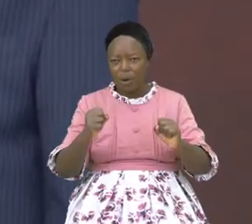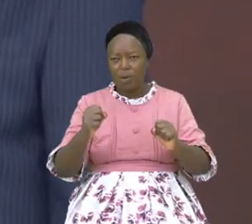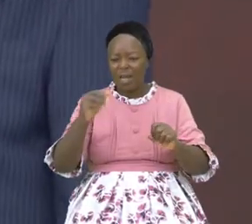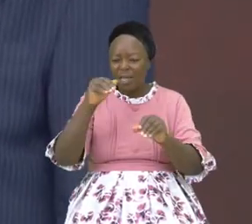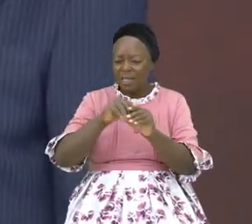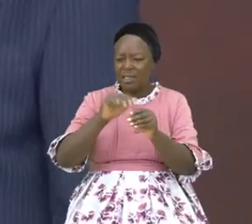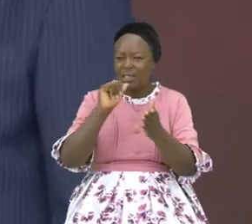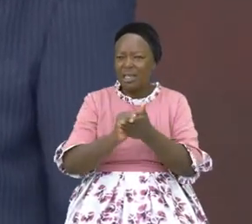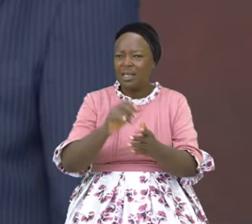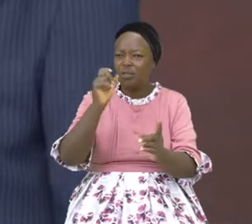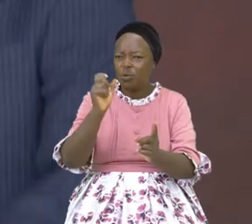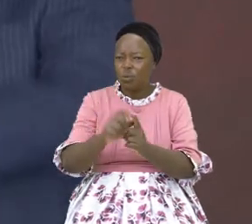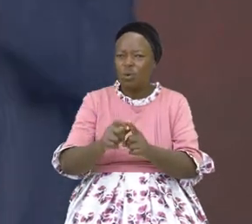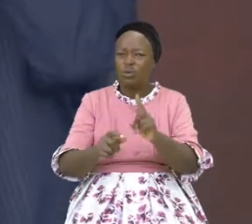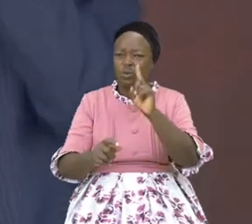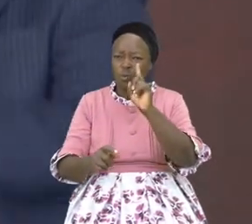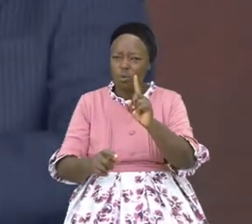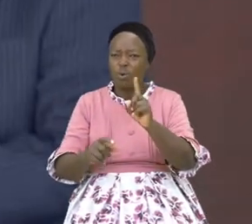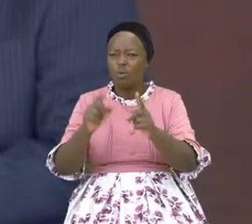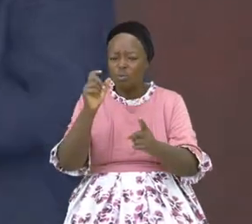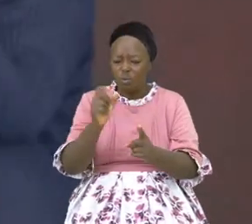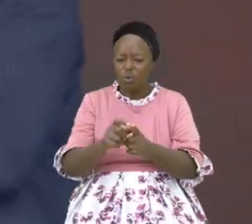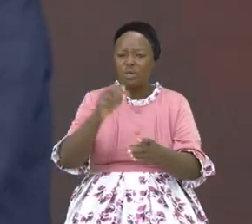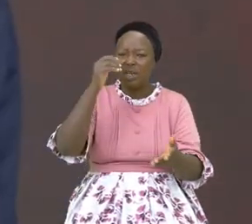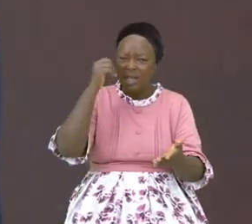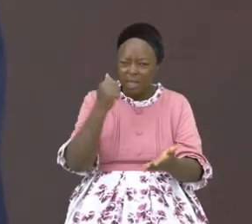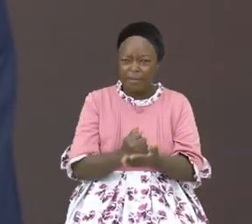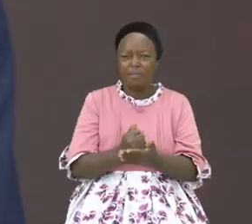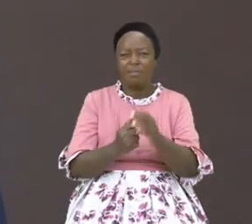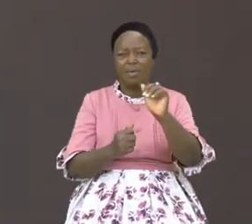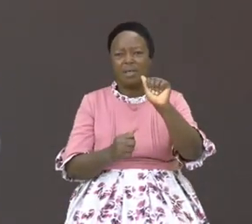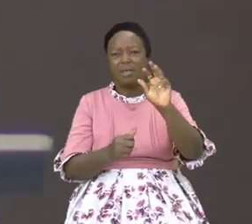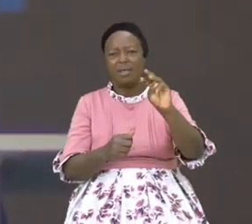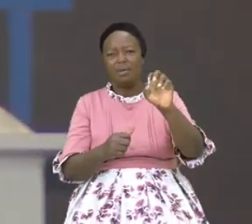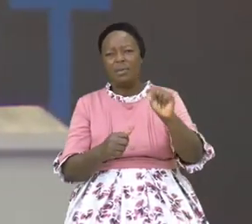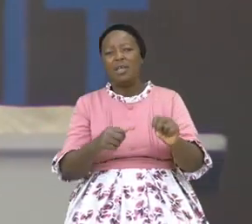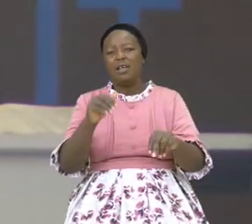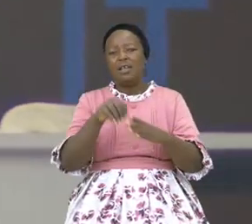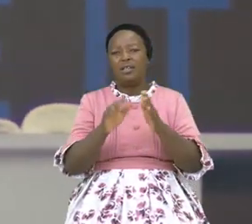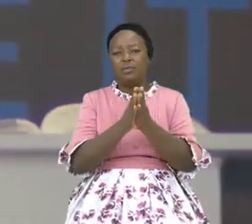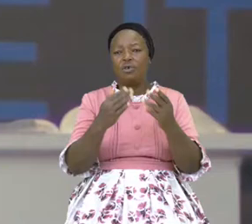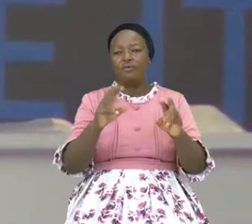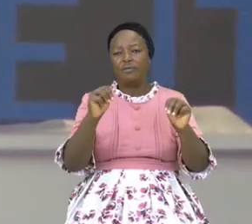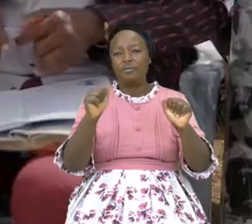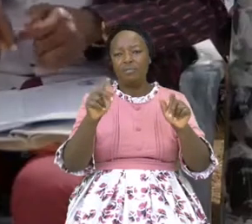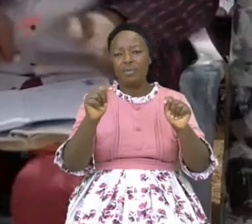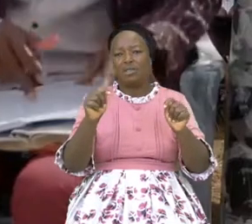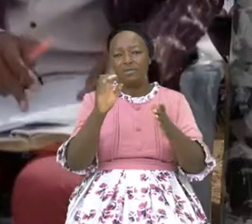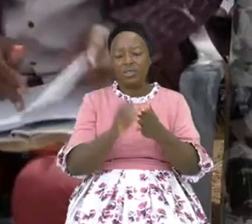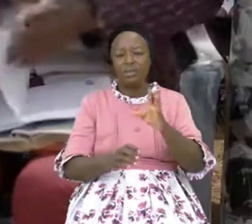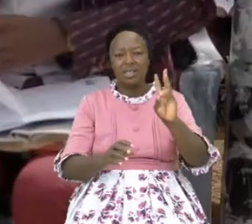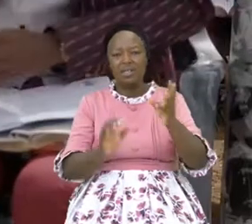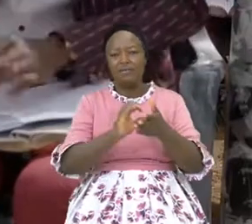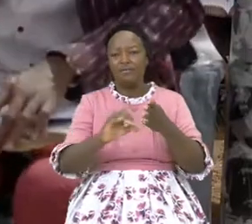that one word, amen? Look at Matthew chapter 6. I'm reading from verse